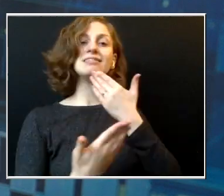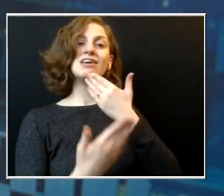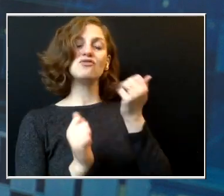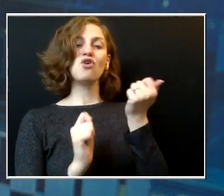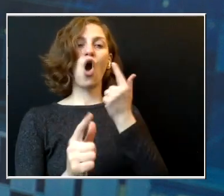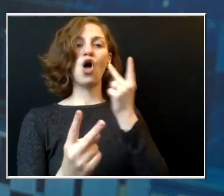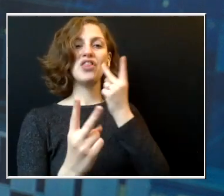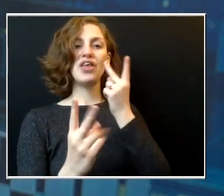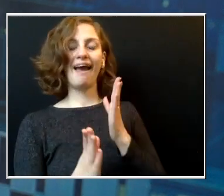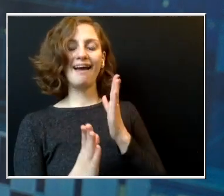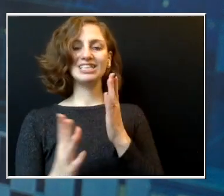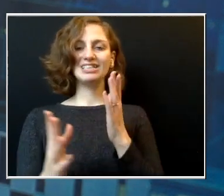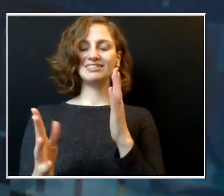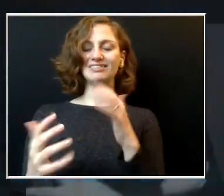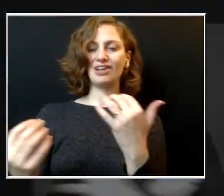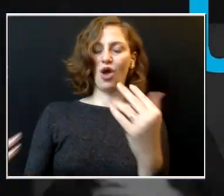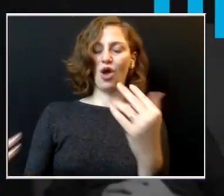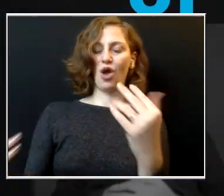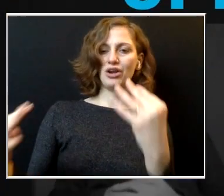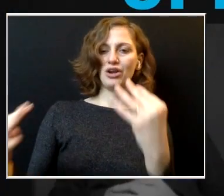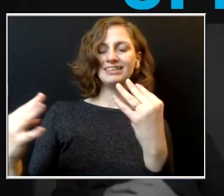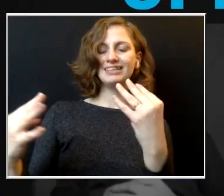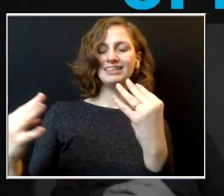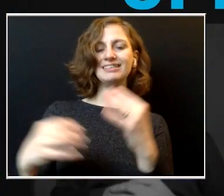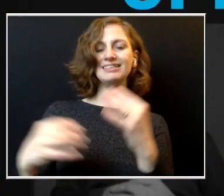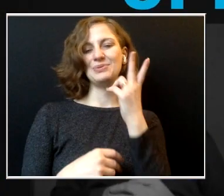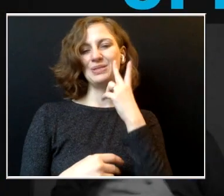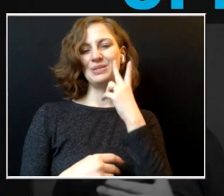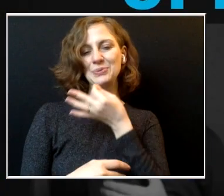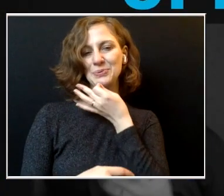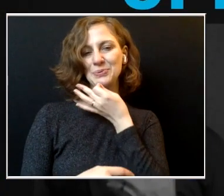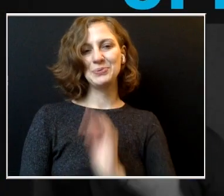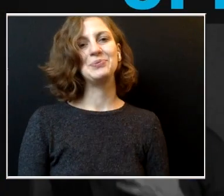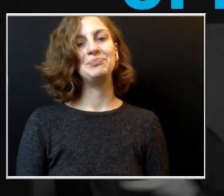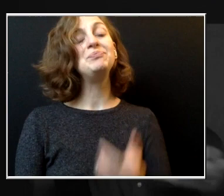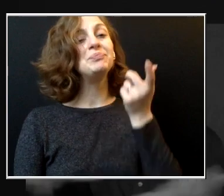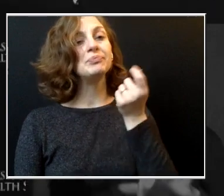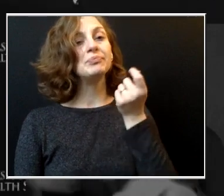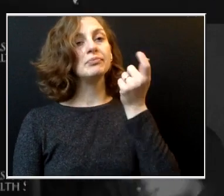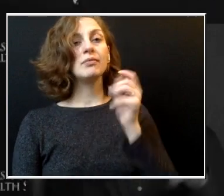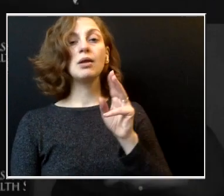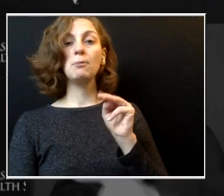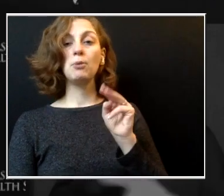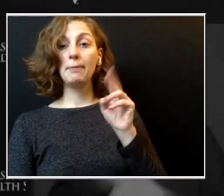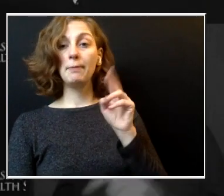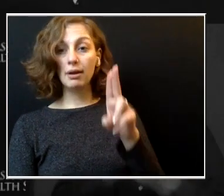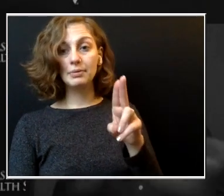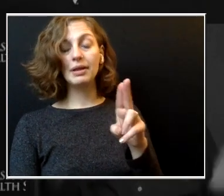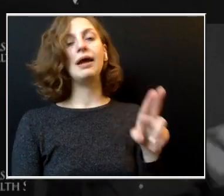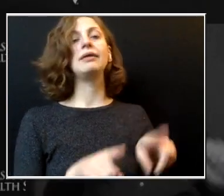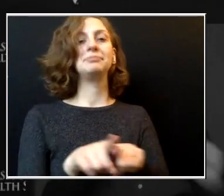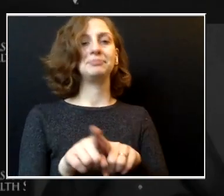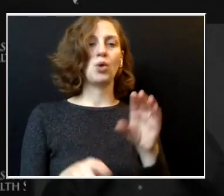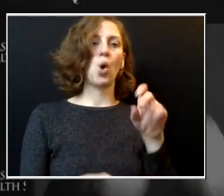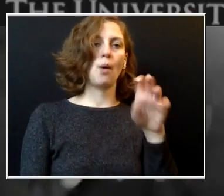hope, and science. We'll see you again soon. Subscribe to our morning medical update and open mics